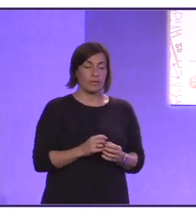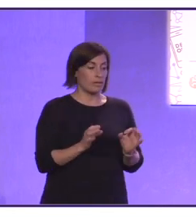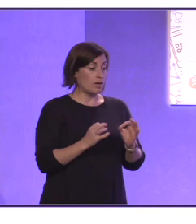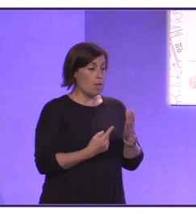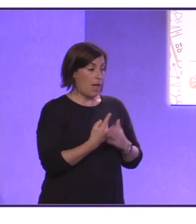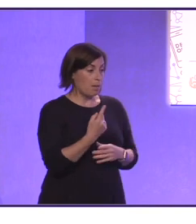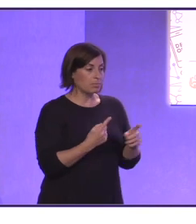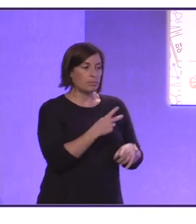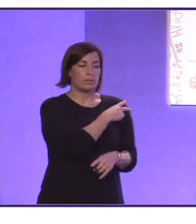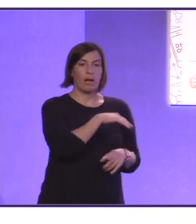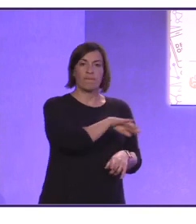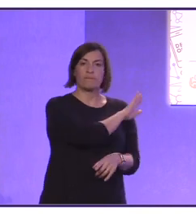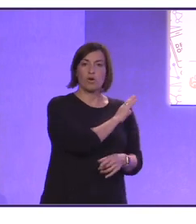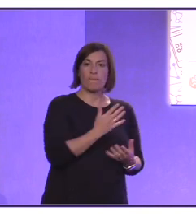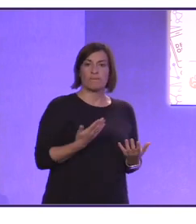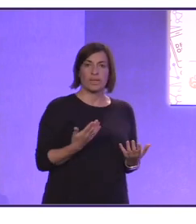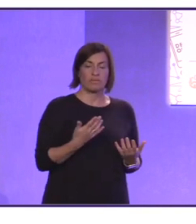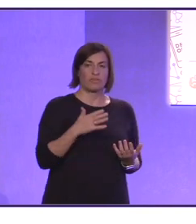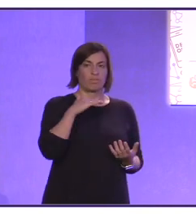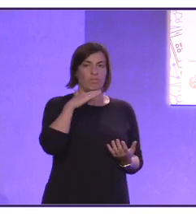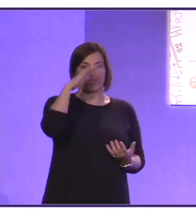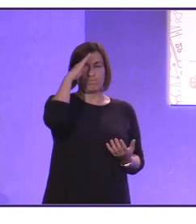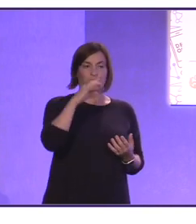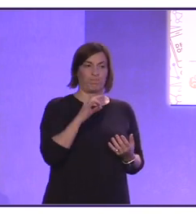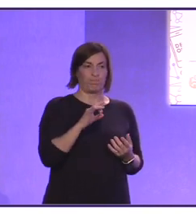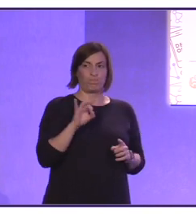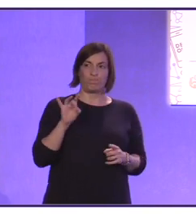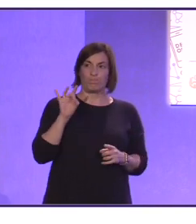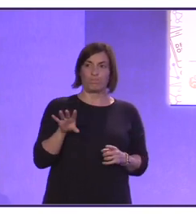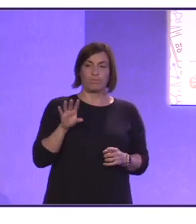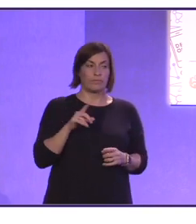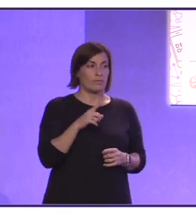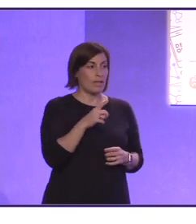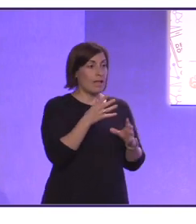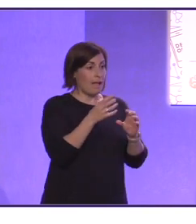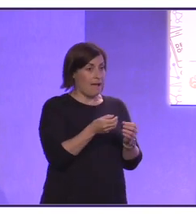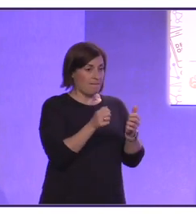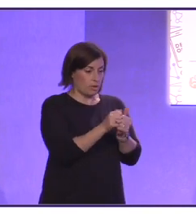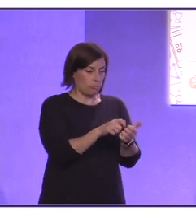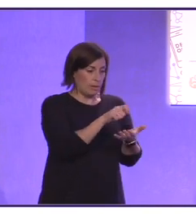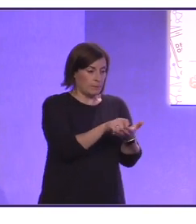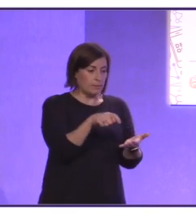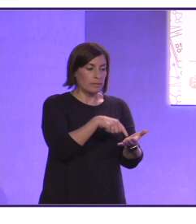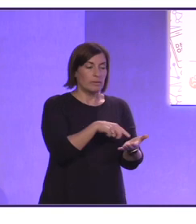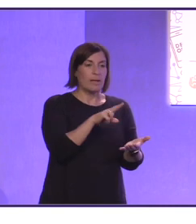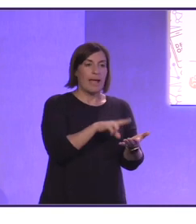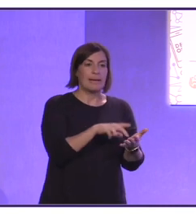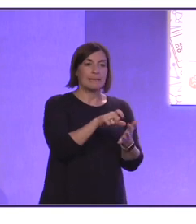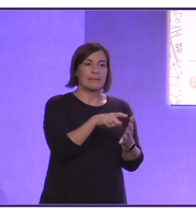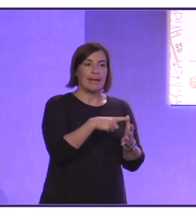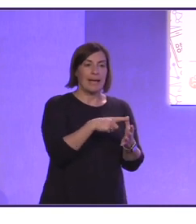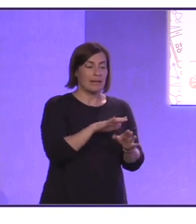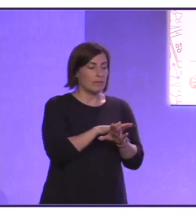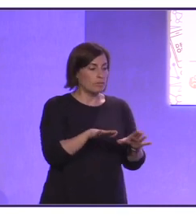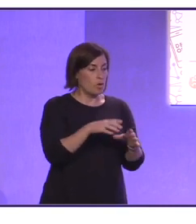where settlement agreements are signed and they include NDAs and they are backed up with legal teams.